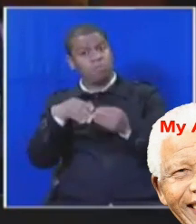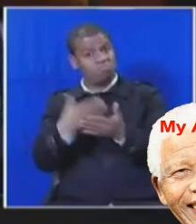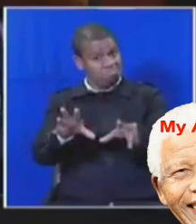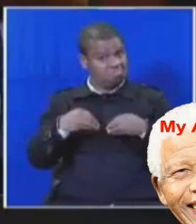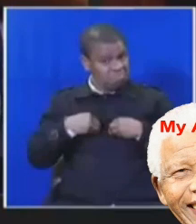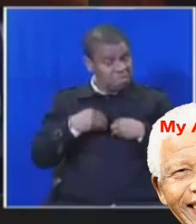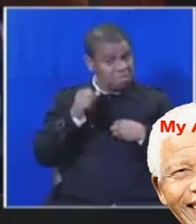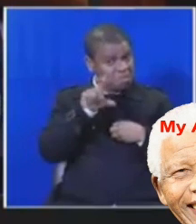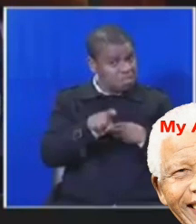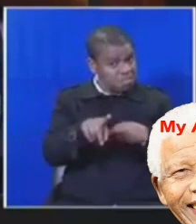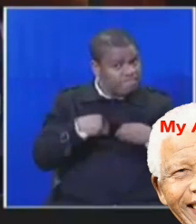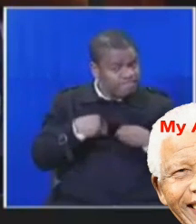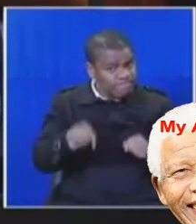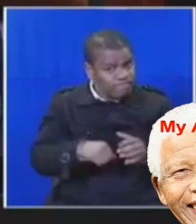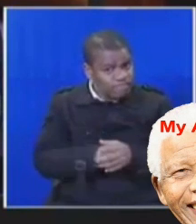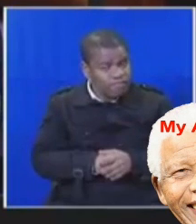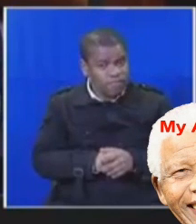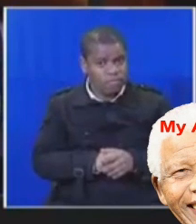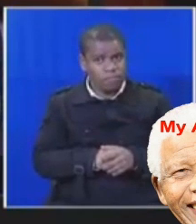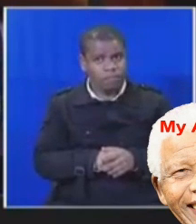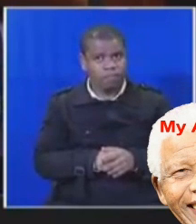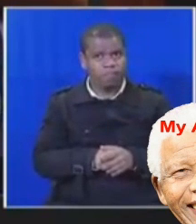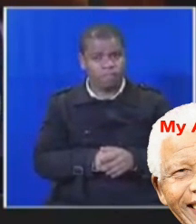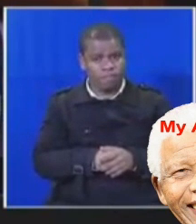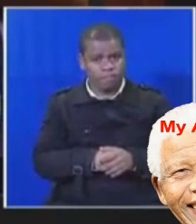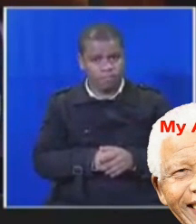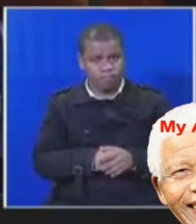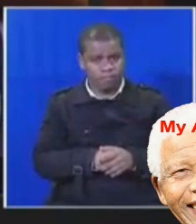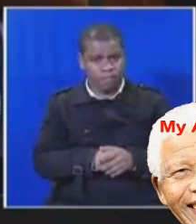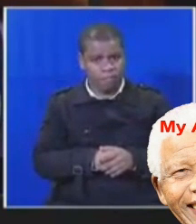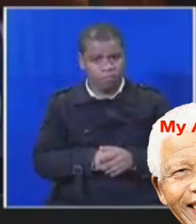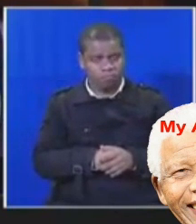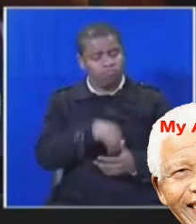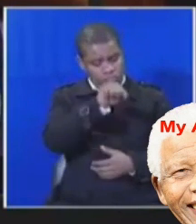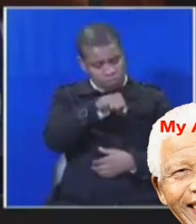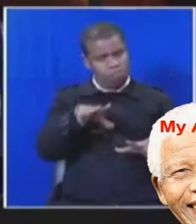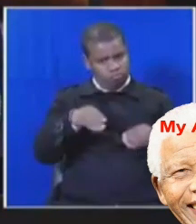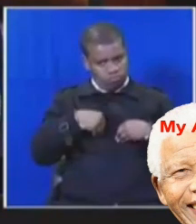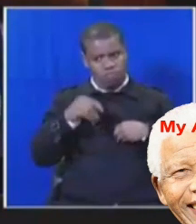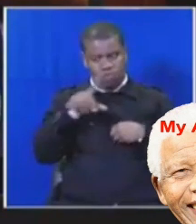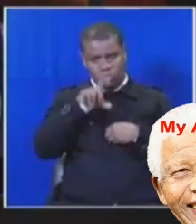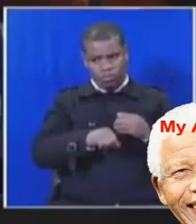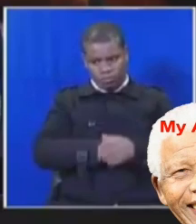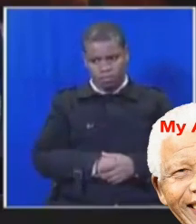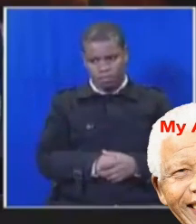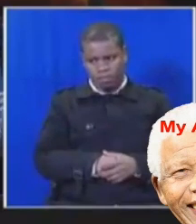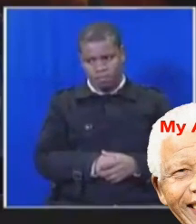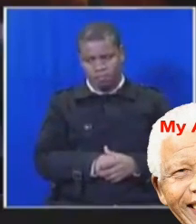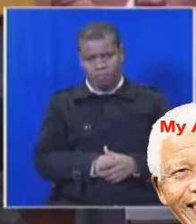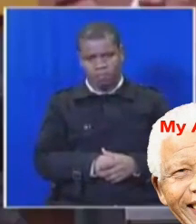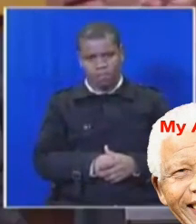you be able to take a question on a statement of a municipality of Midval? Yes, I will take a question. Thank you, thank